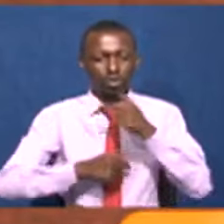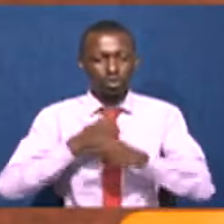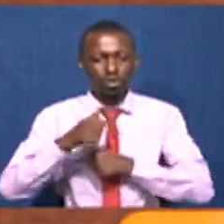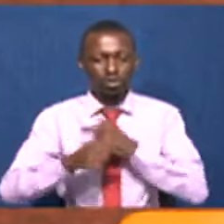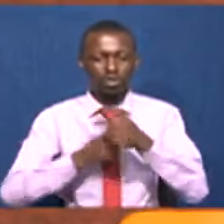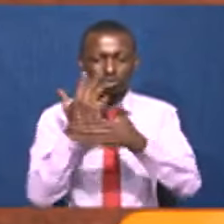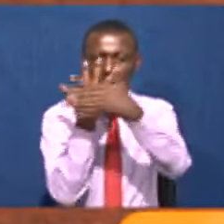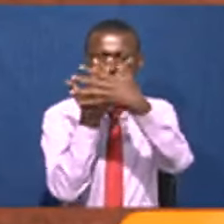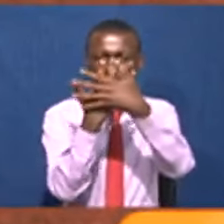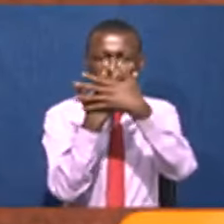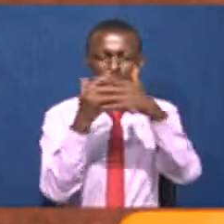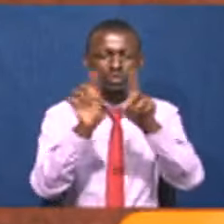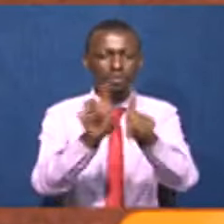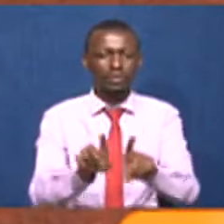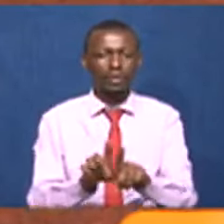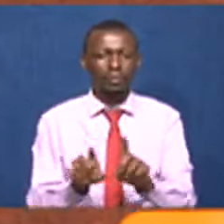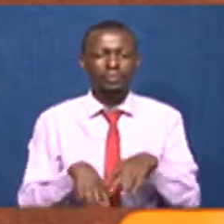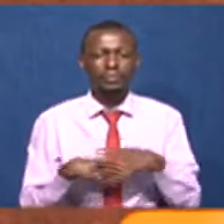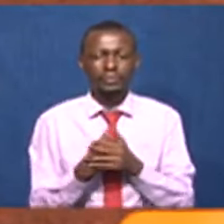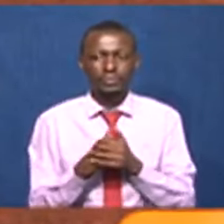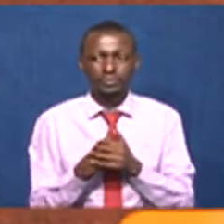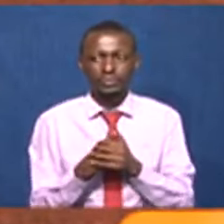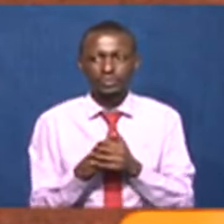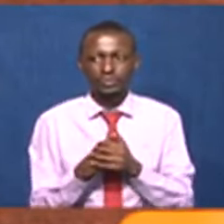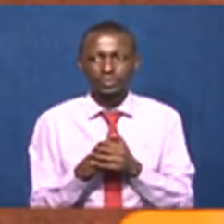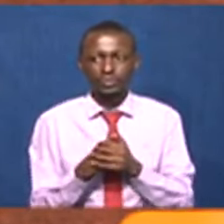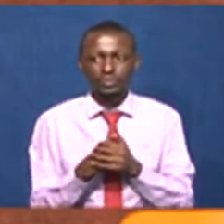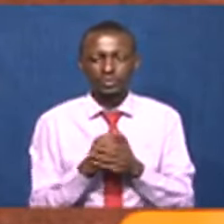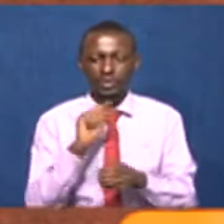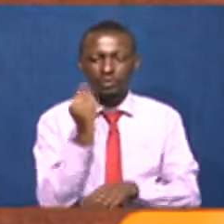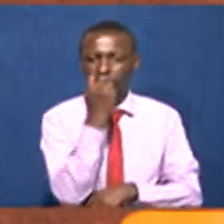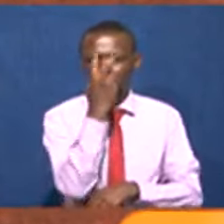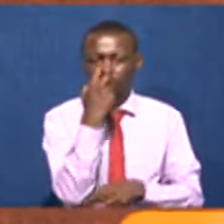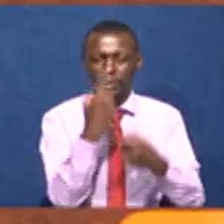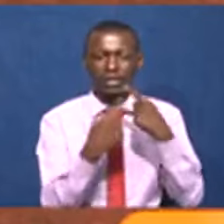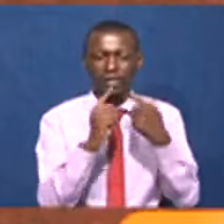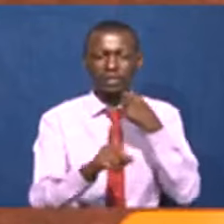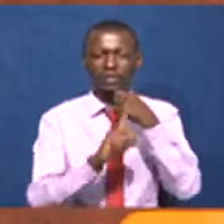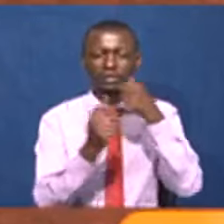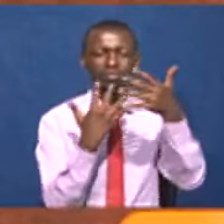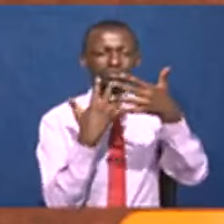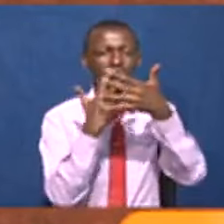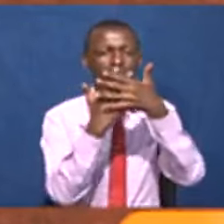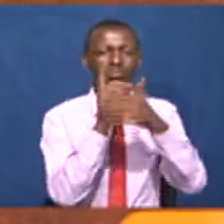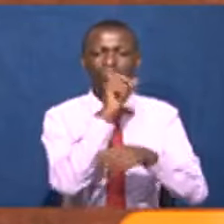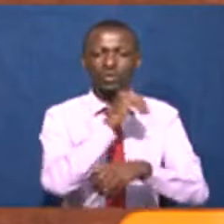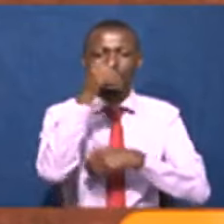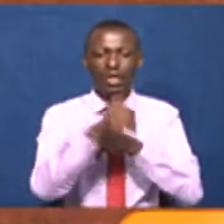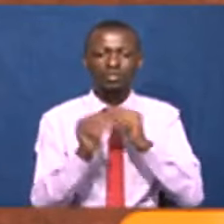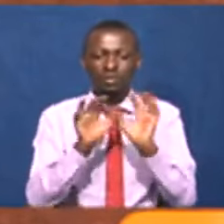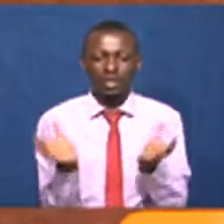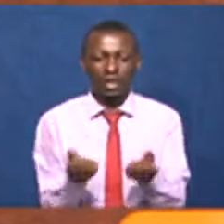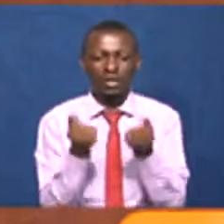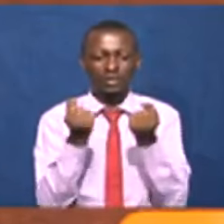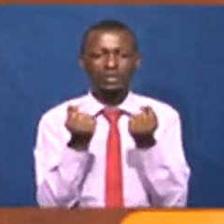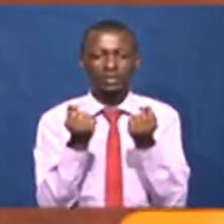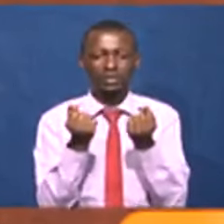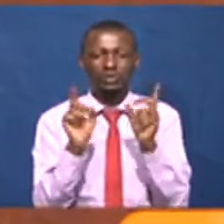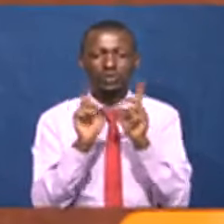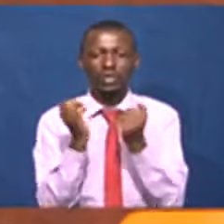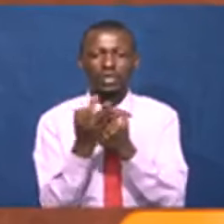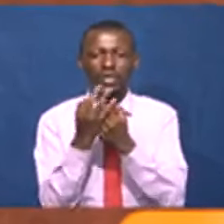First and second accused persons have been in custody for 6 years since the time of arrest up to the 13th of